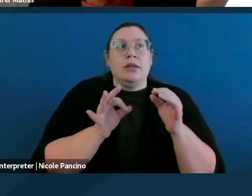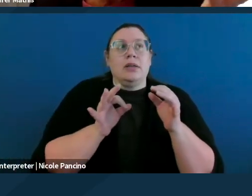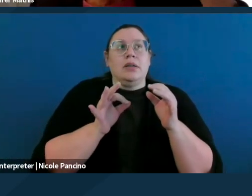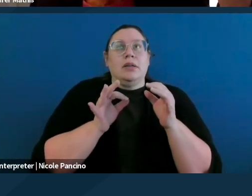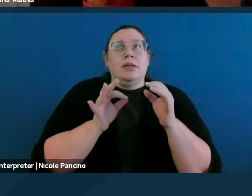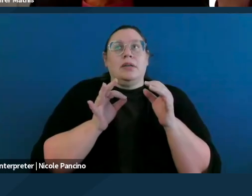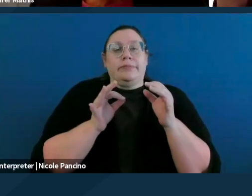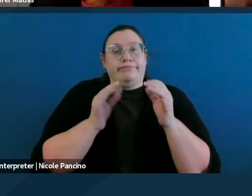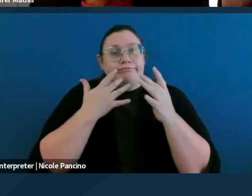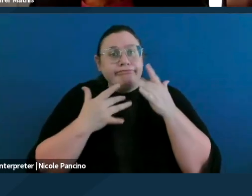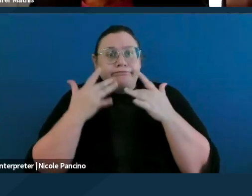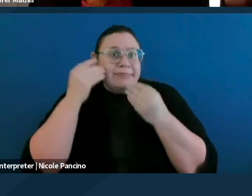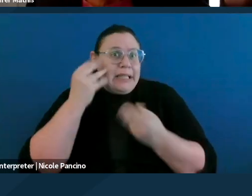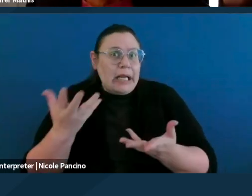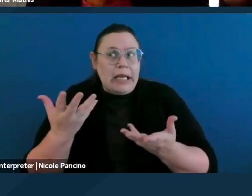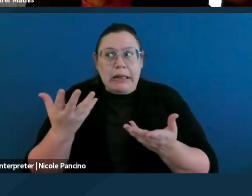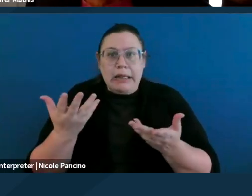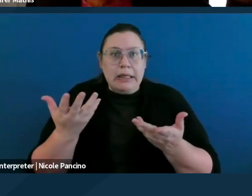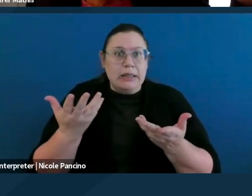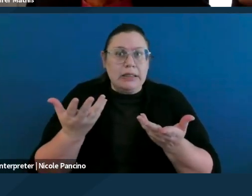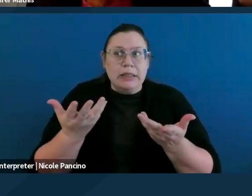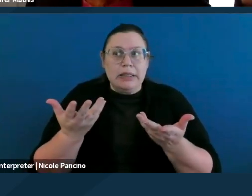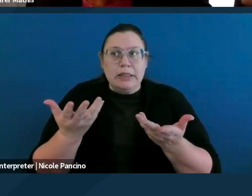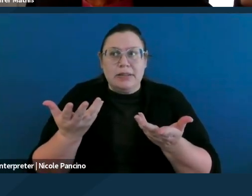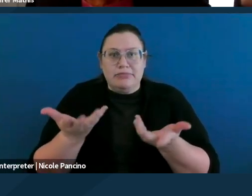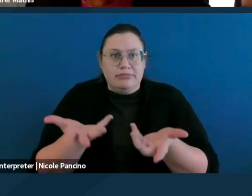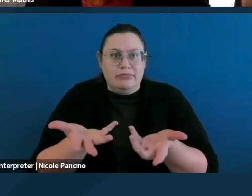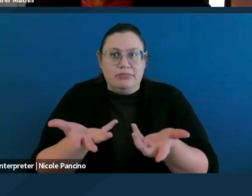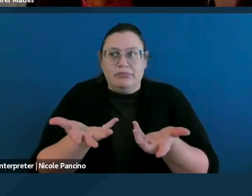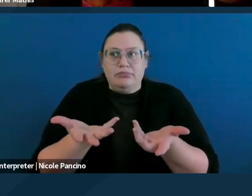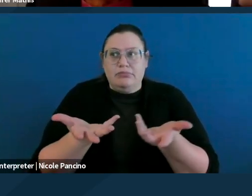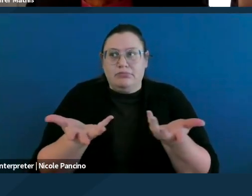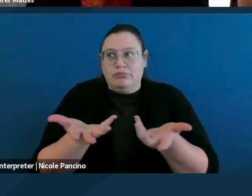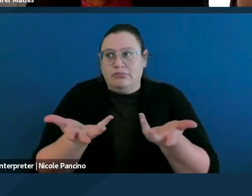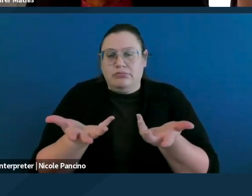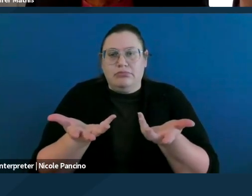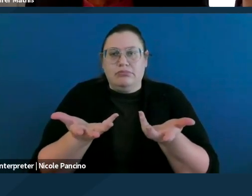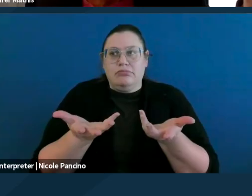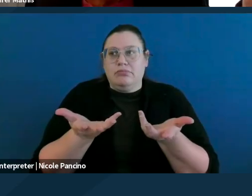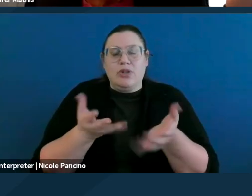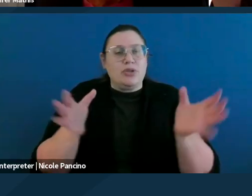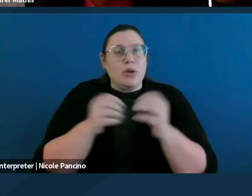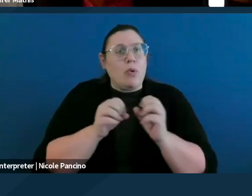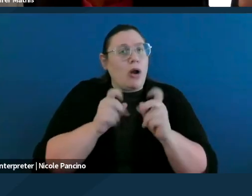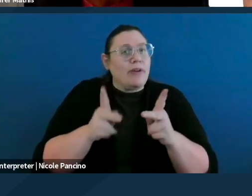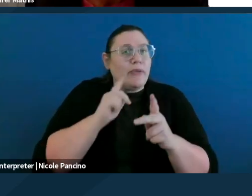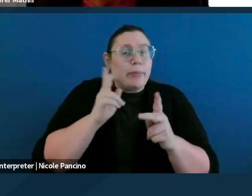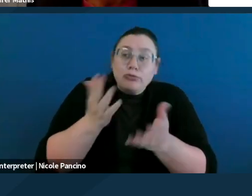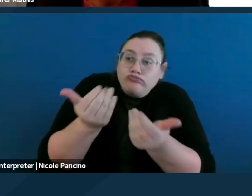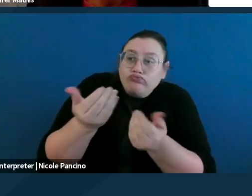less data, because there would be no more invitation for people to